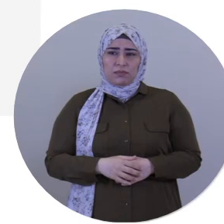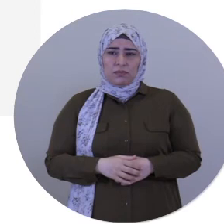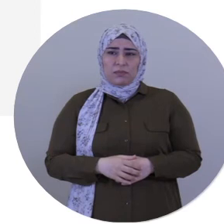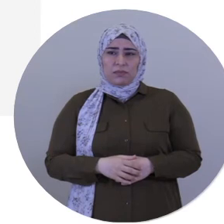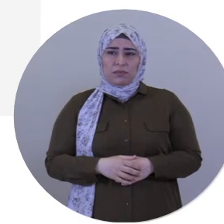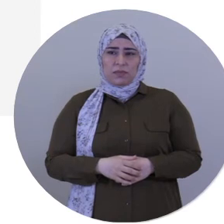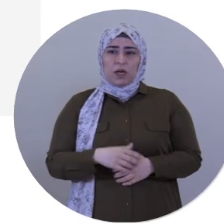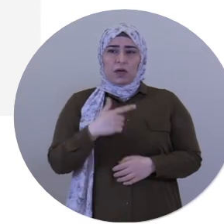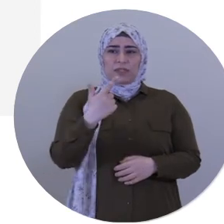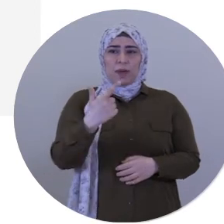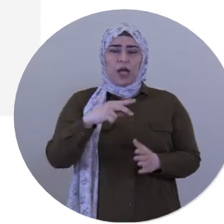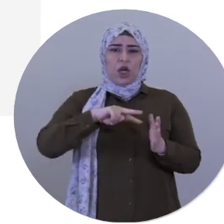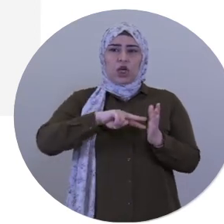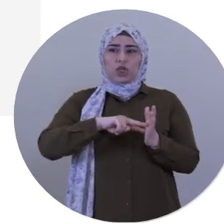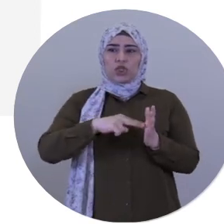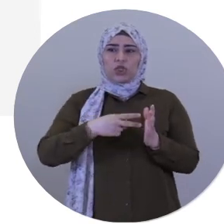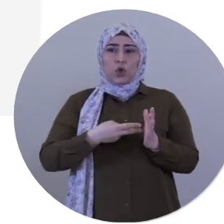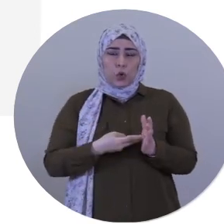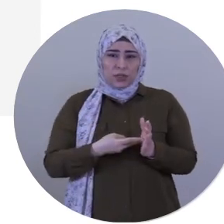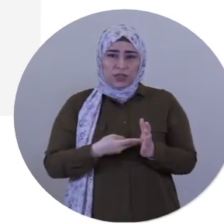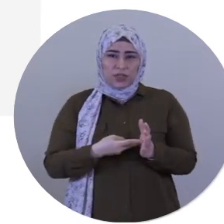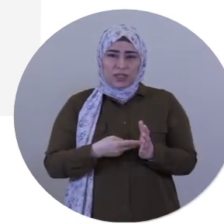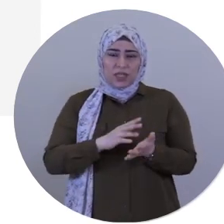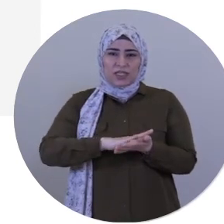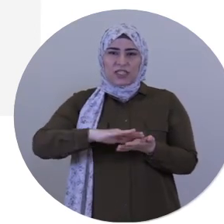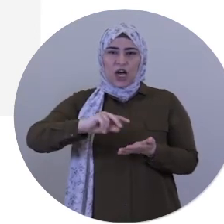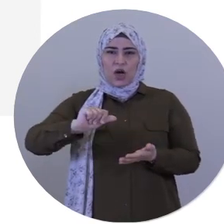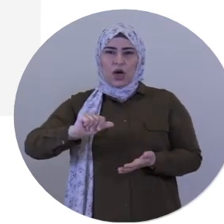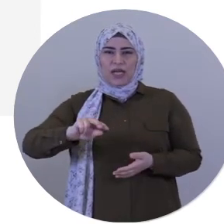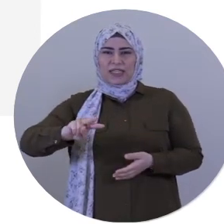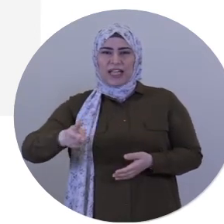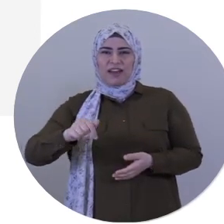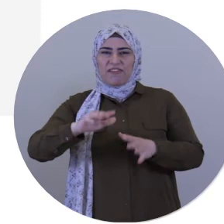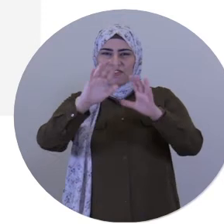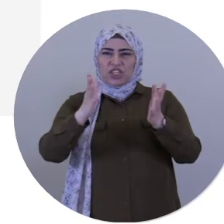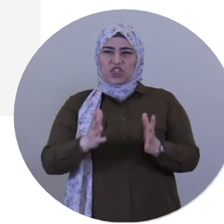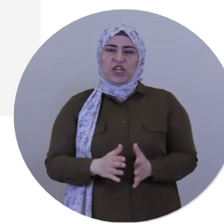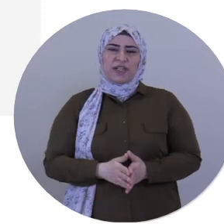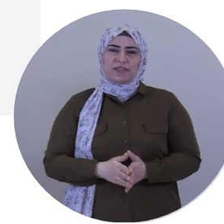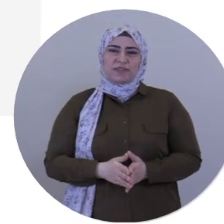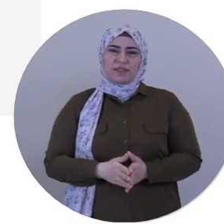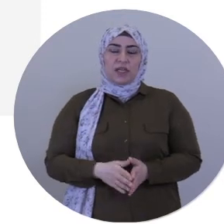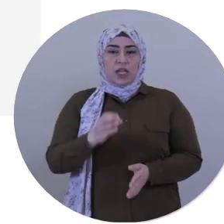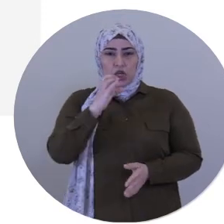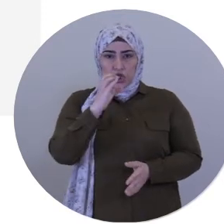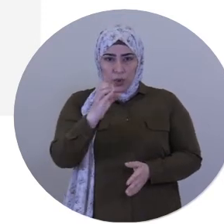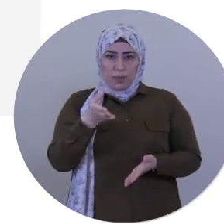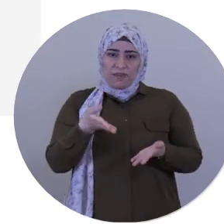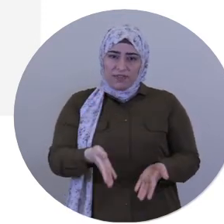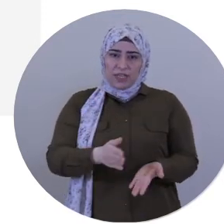And how do deserts differ greatly in appearance? The winds may build sand hills or